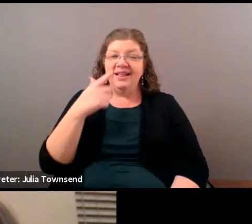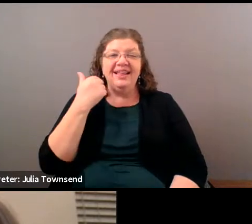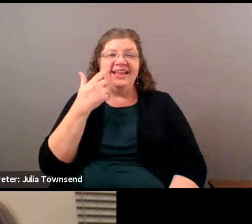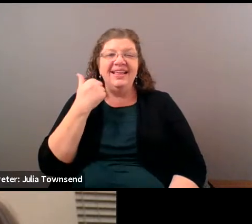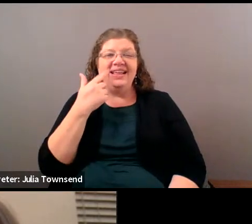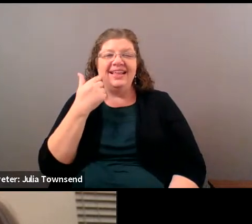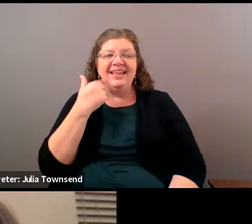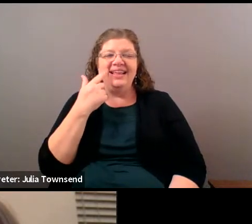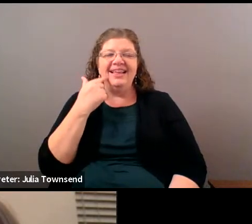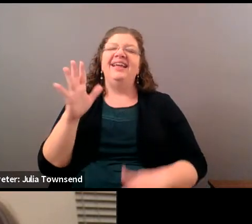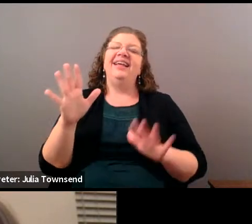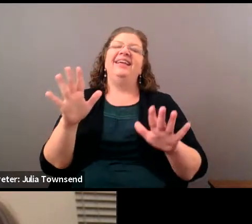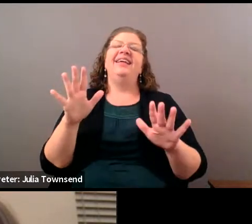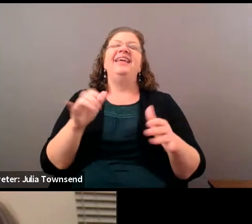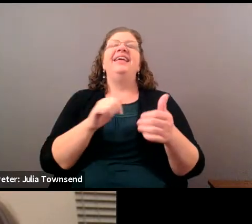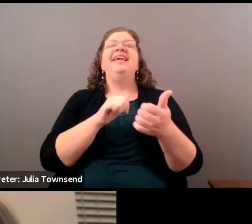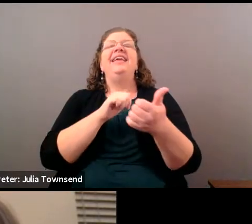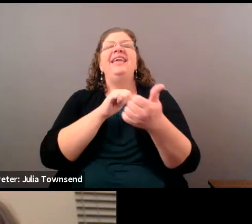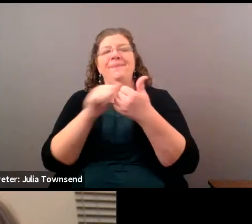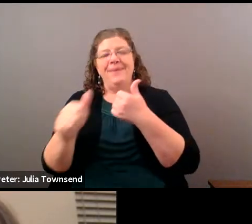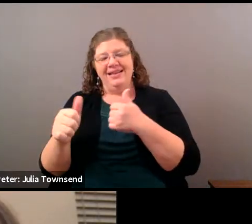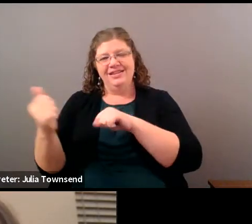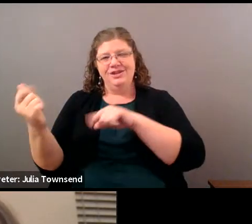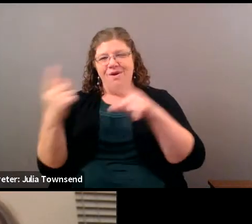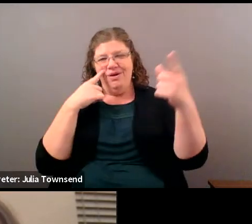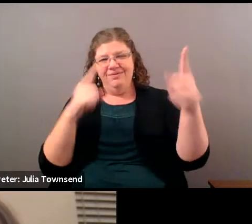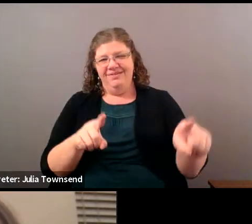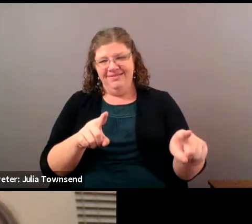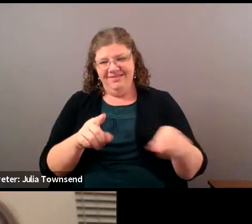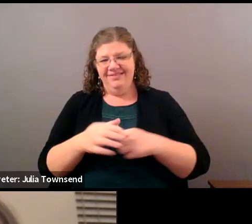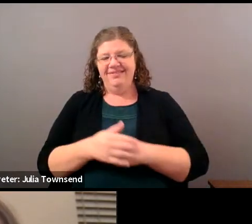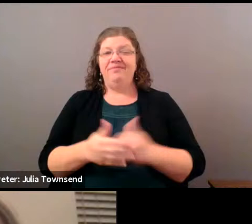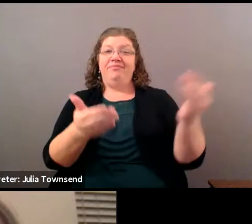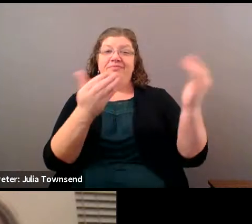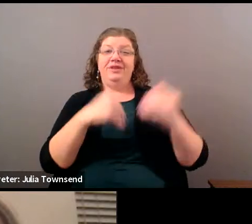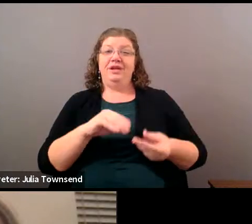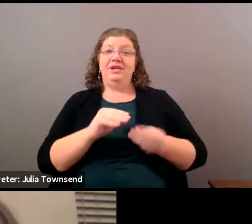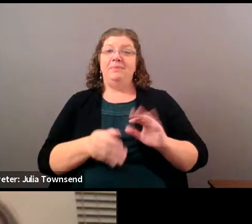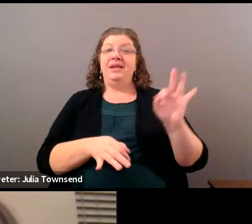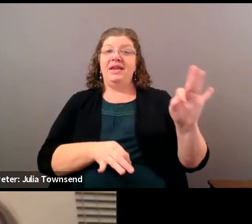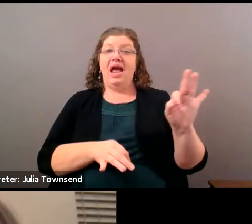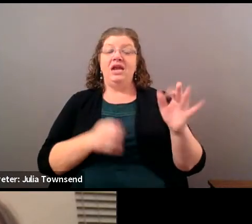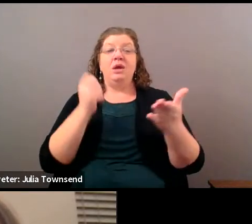This motion passes unanimously. Number 9 is the approval of the